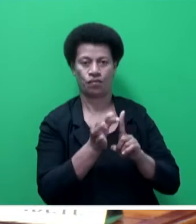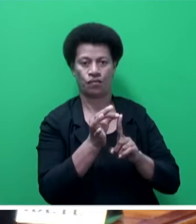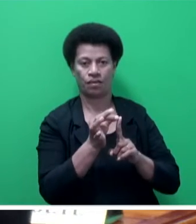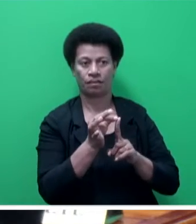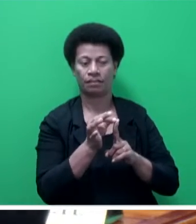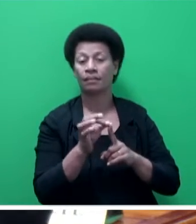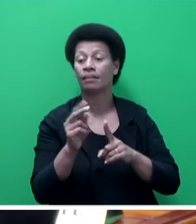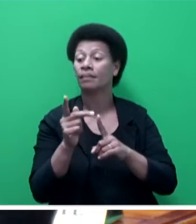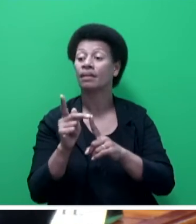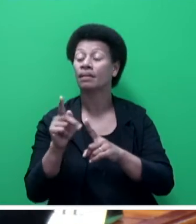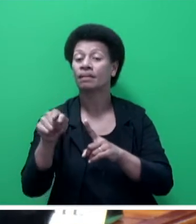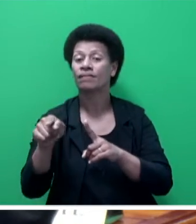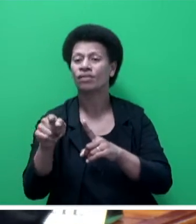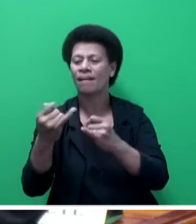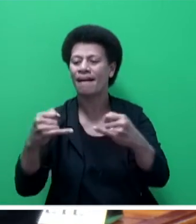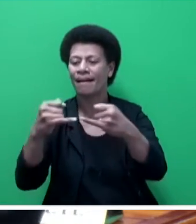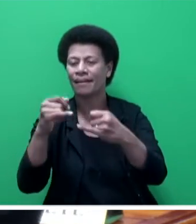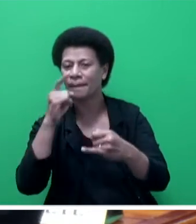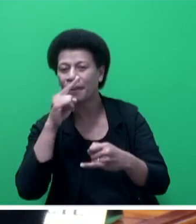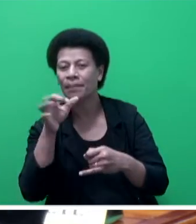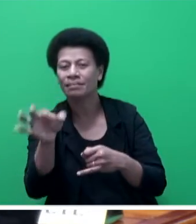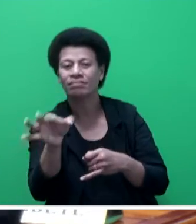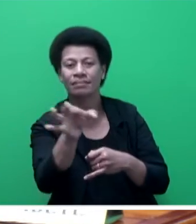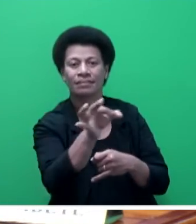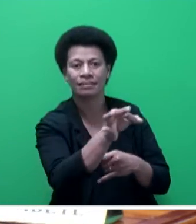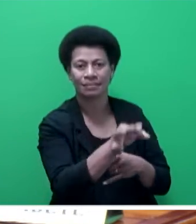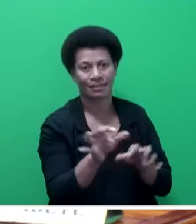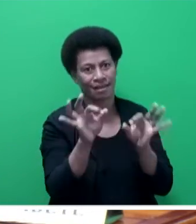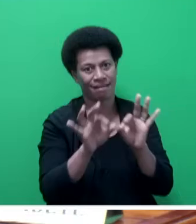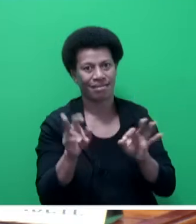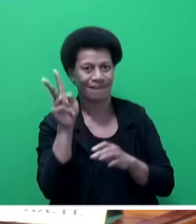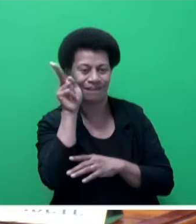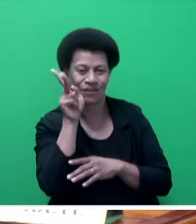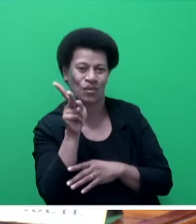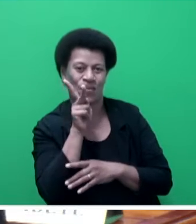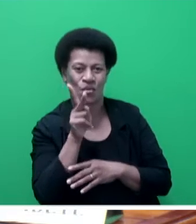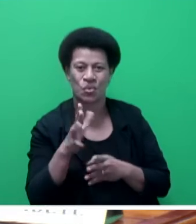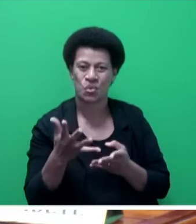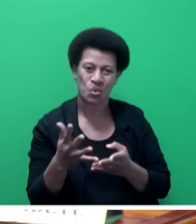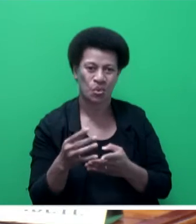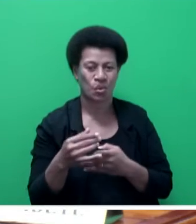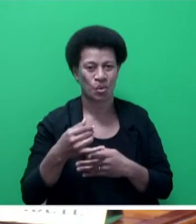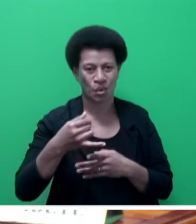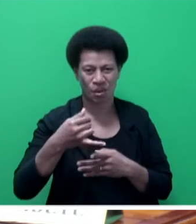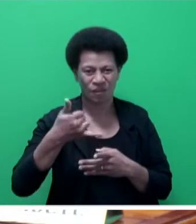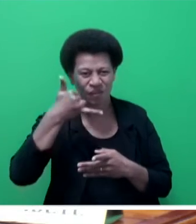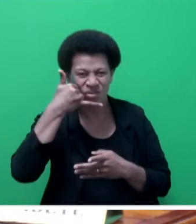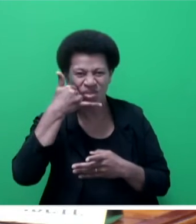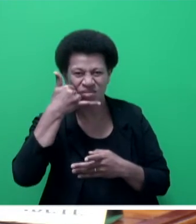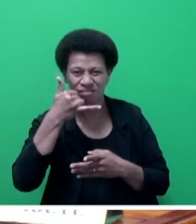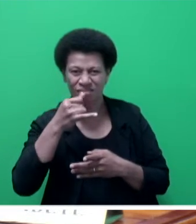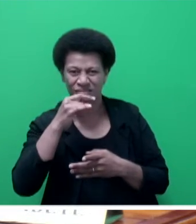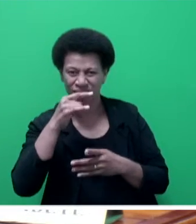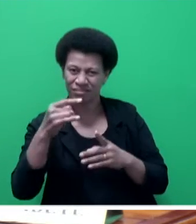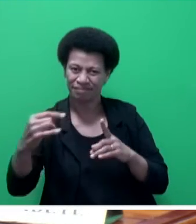in the rural islands, where there is no Vodafone or mobile phone coverage. What government